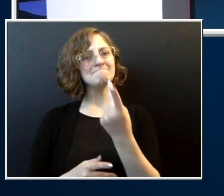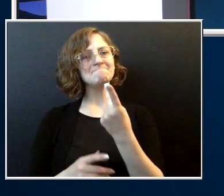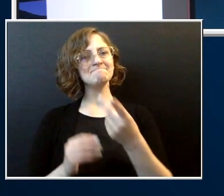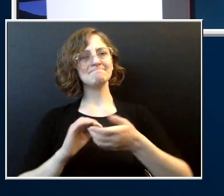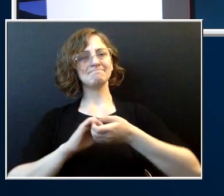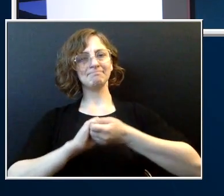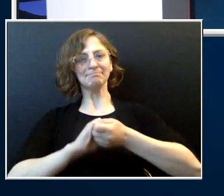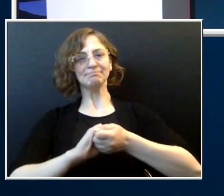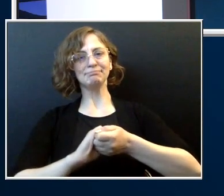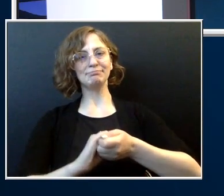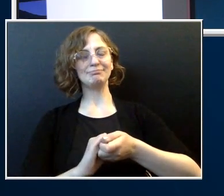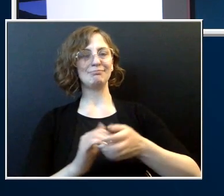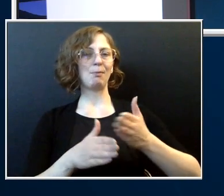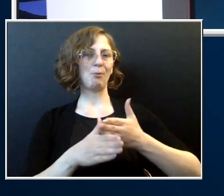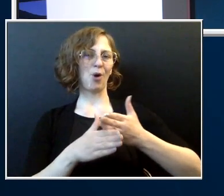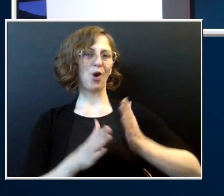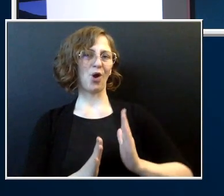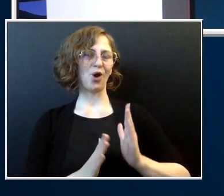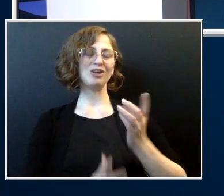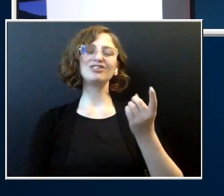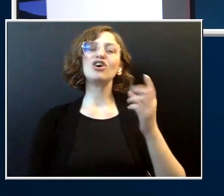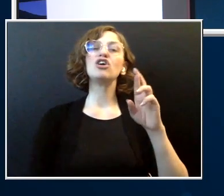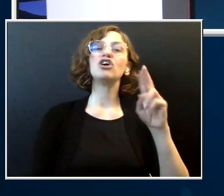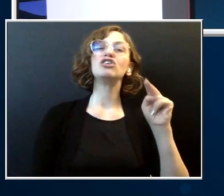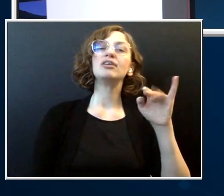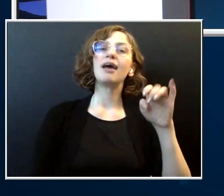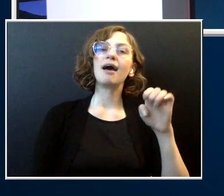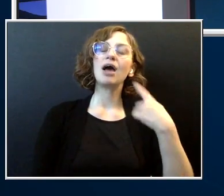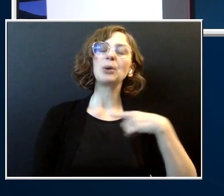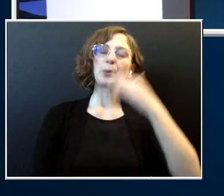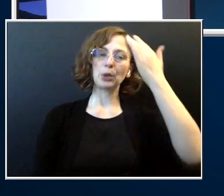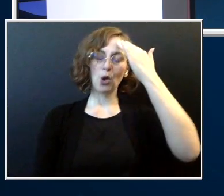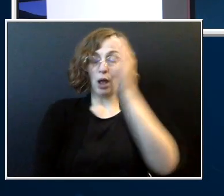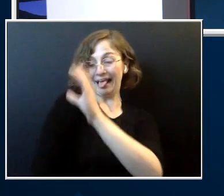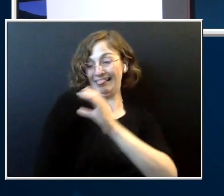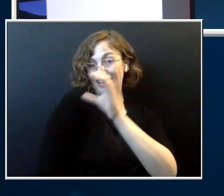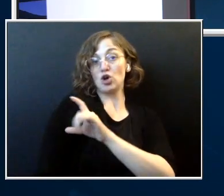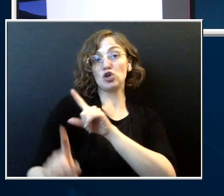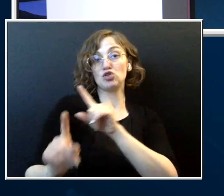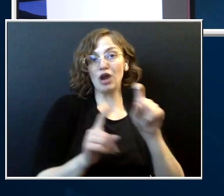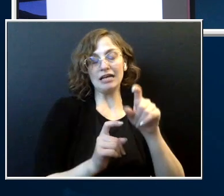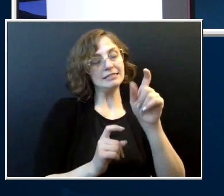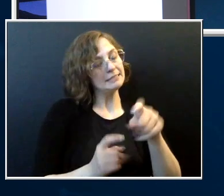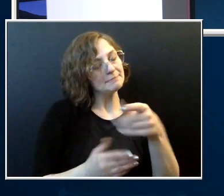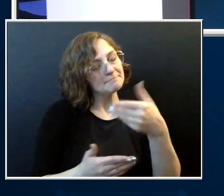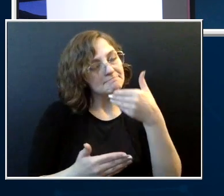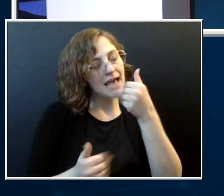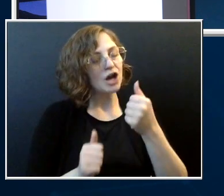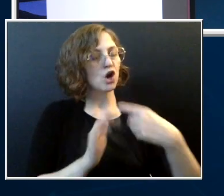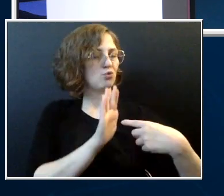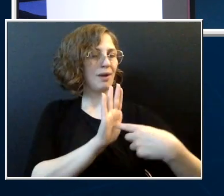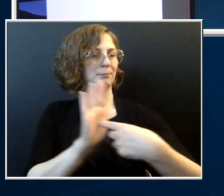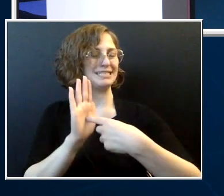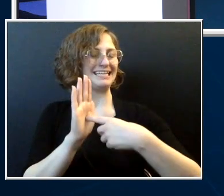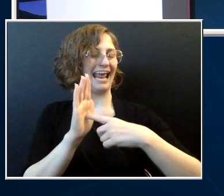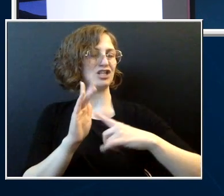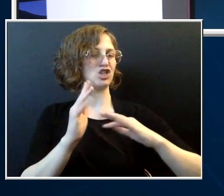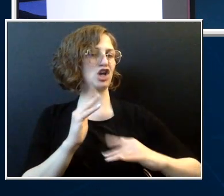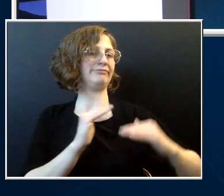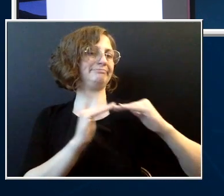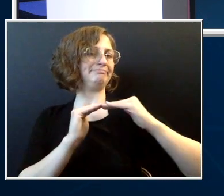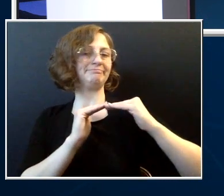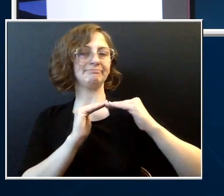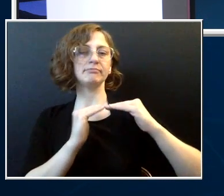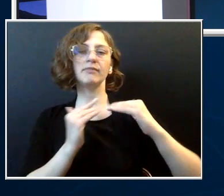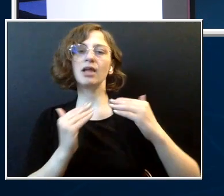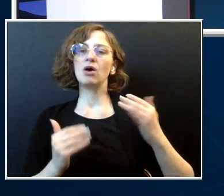Dr. Nye, we know that clinical trials need better representation. So what was the main question trying to be answered in that clinical trial that